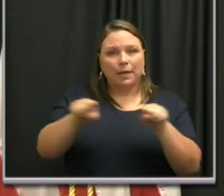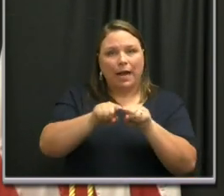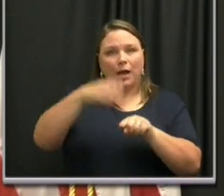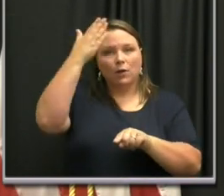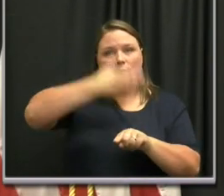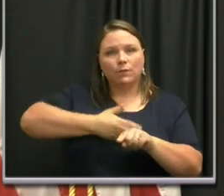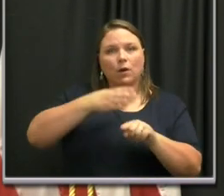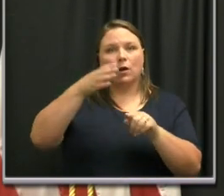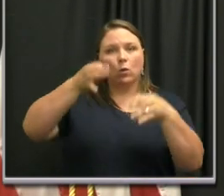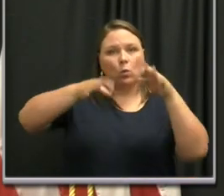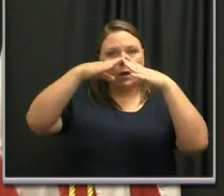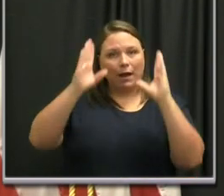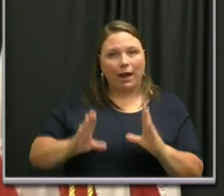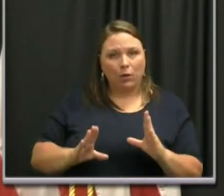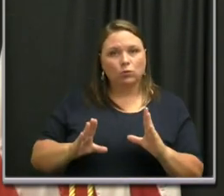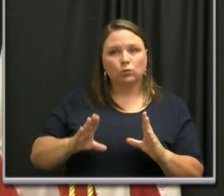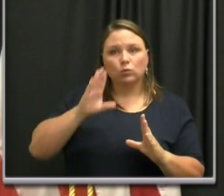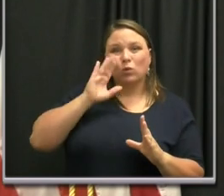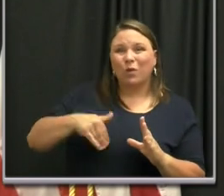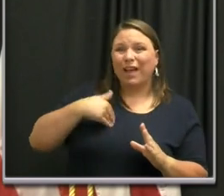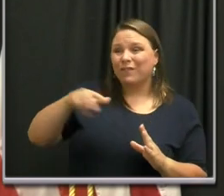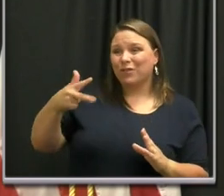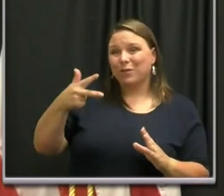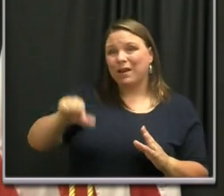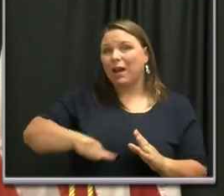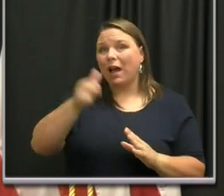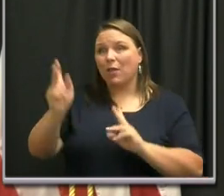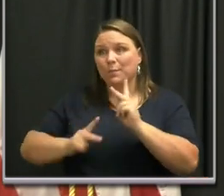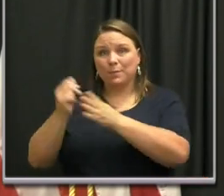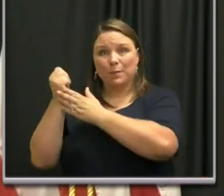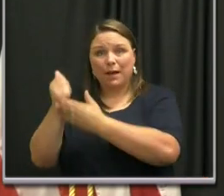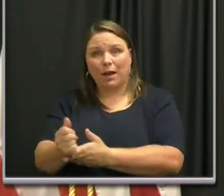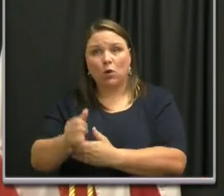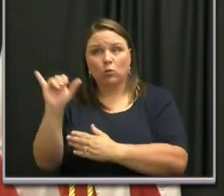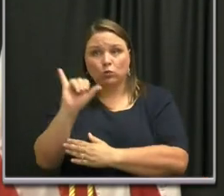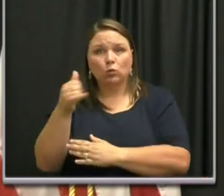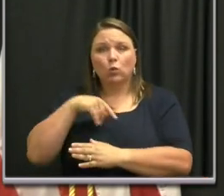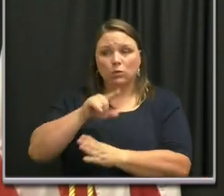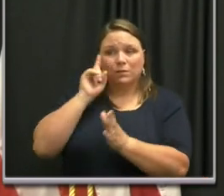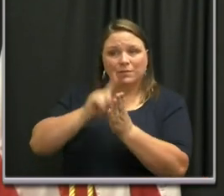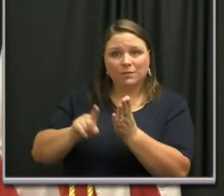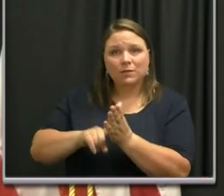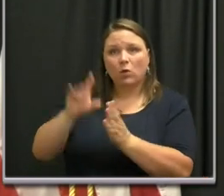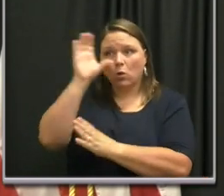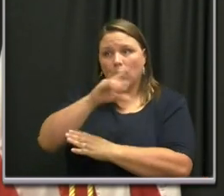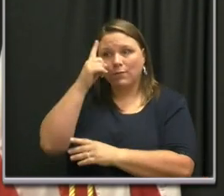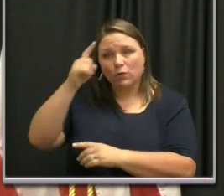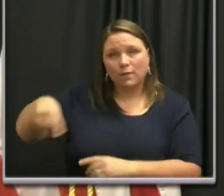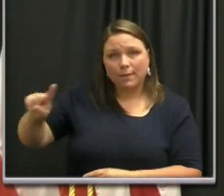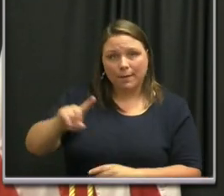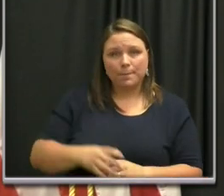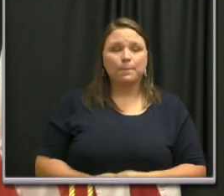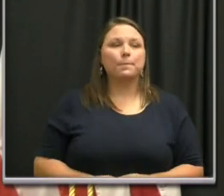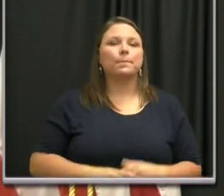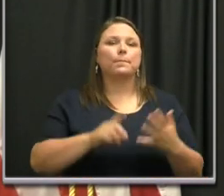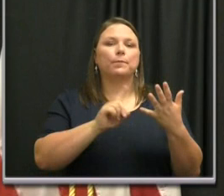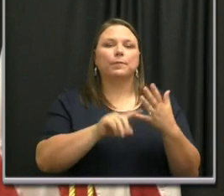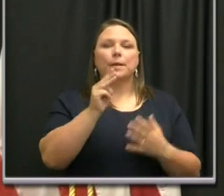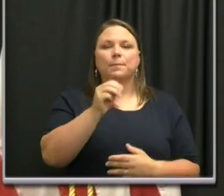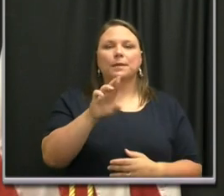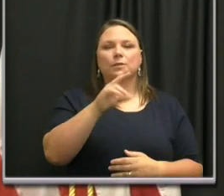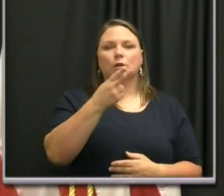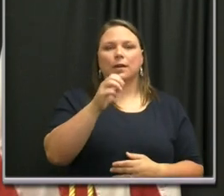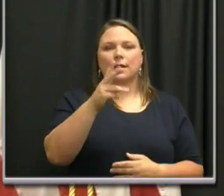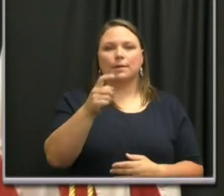the courthouse. We know that there was at least three other people assisting him, and we're actively looking for them. And then Mr. Hamer